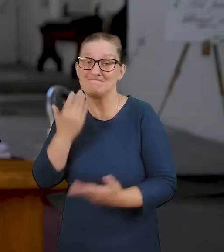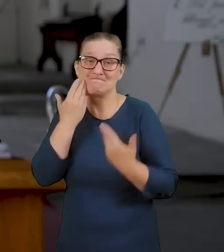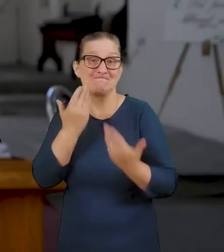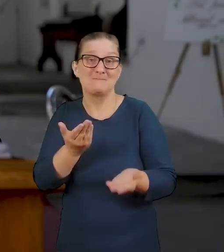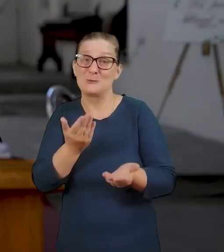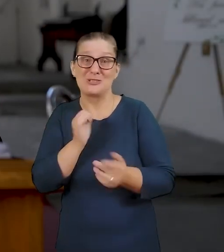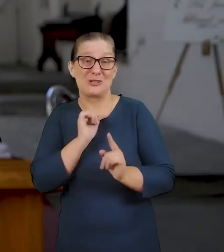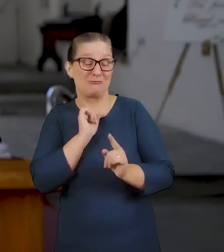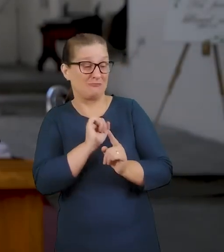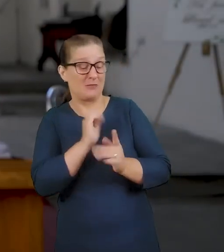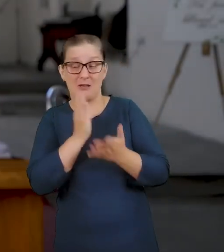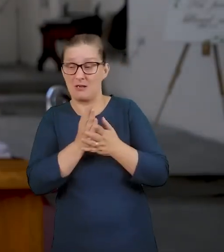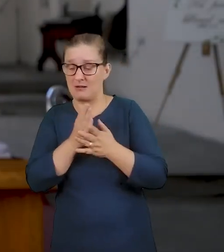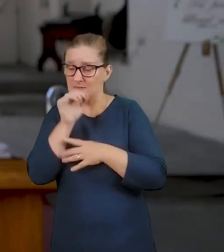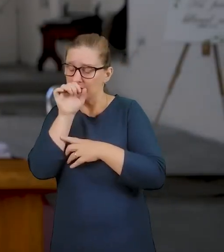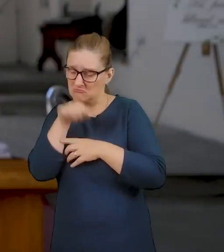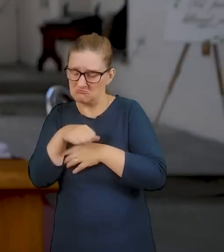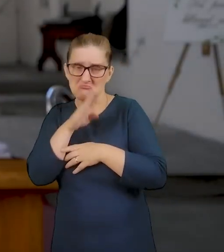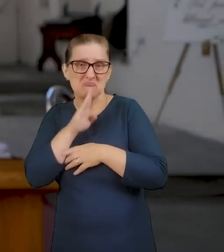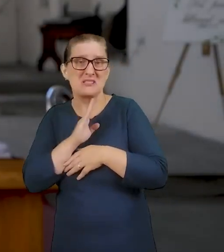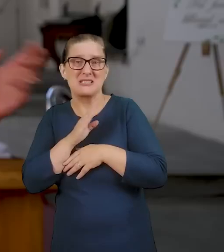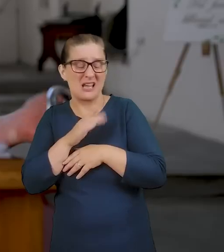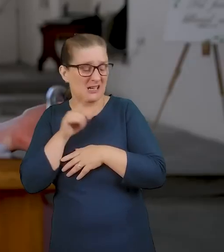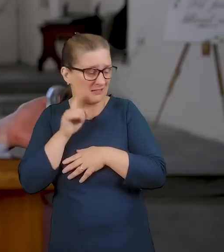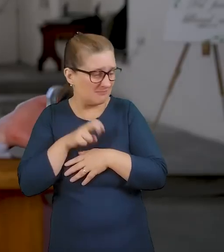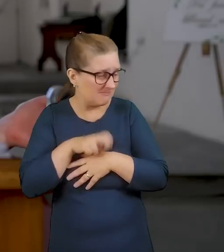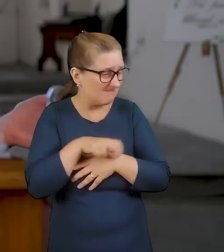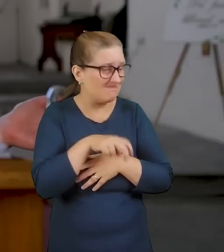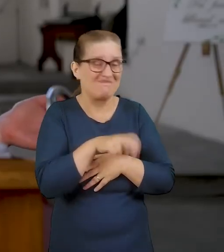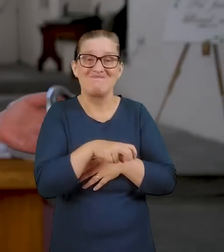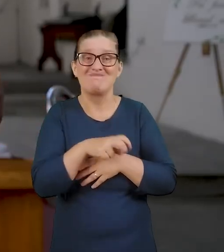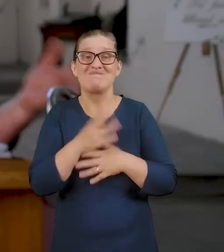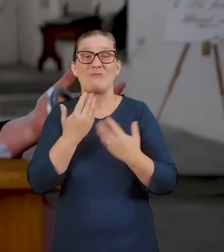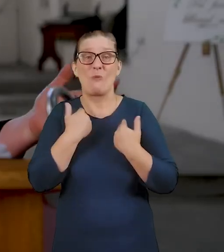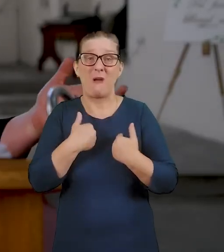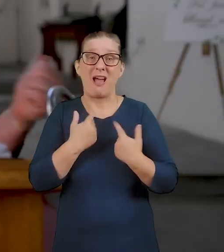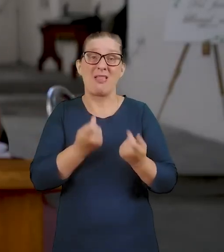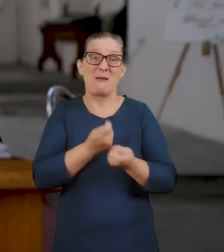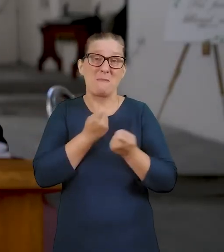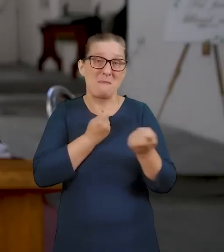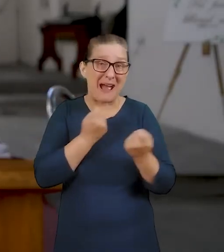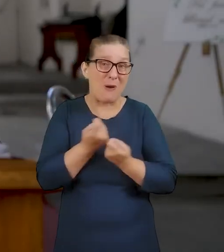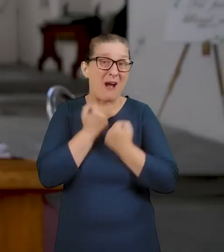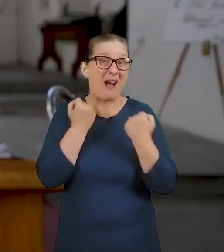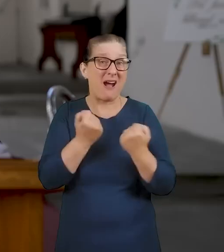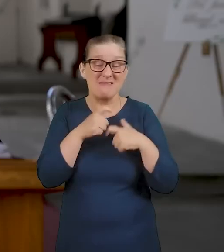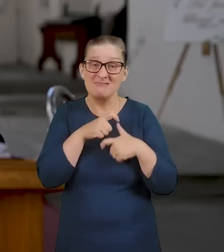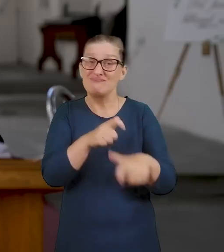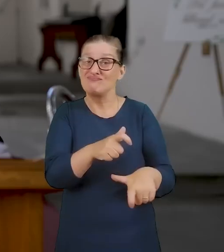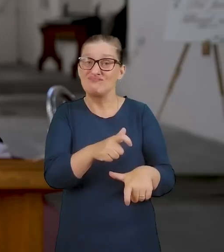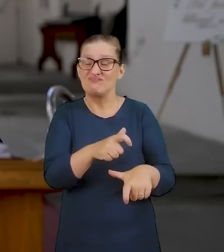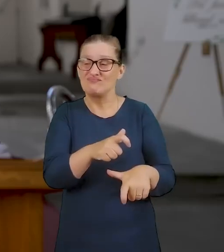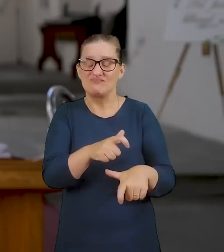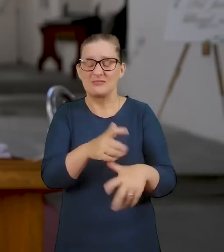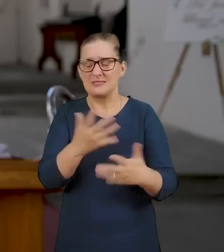sad? We don't know how it turned out for him. Did he just leave sad with all his wealth and power? Well,